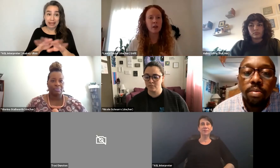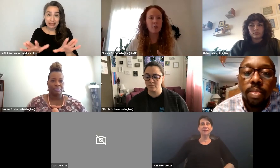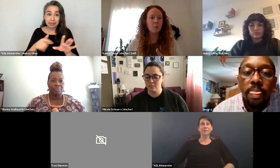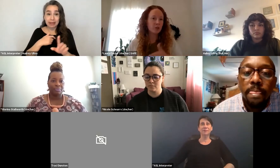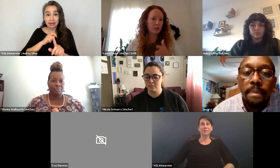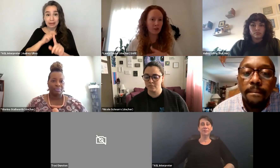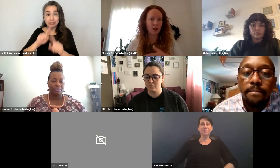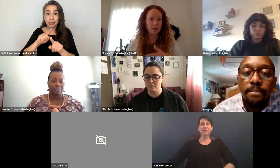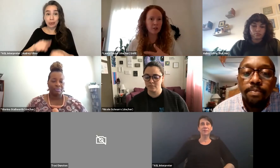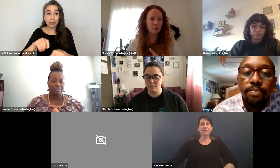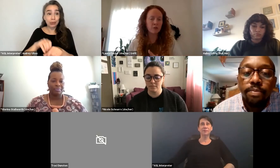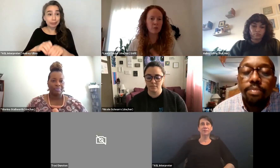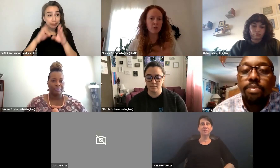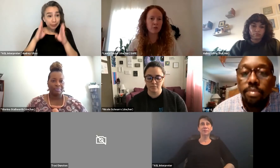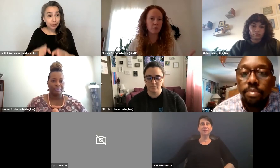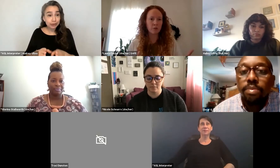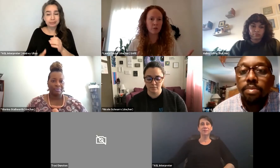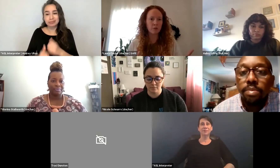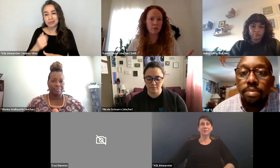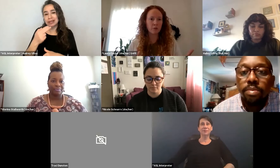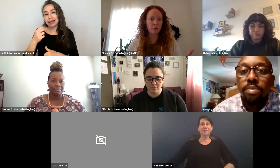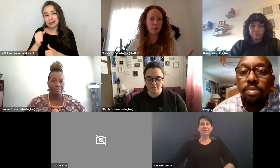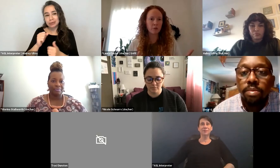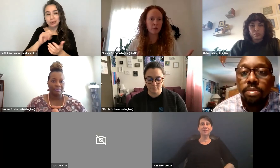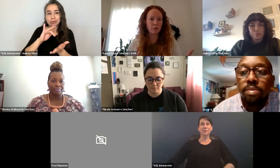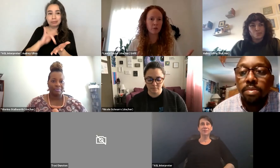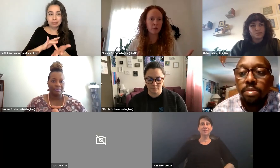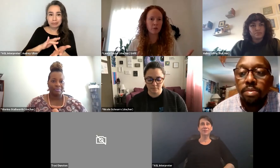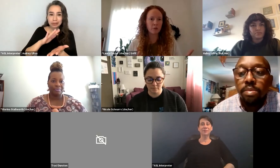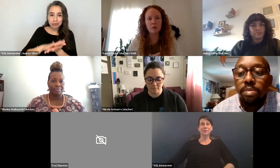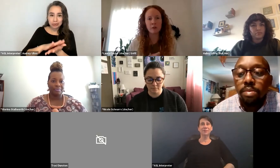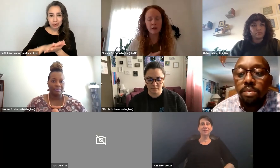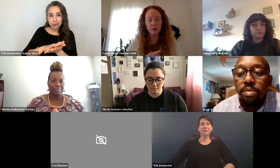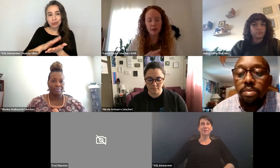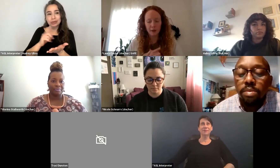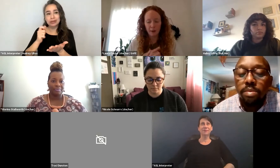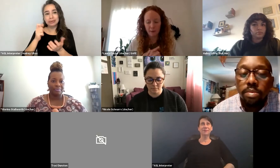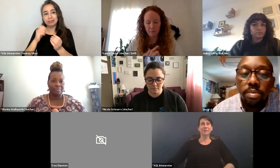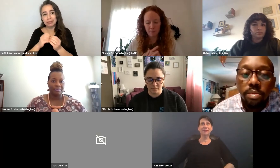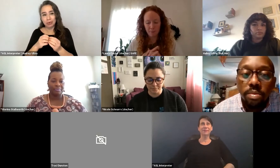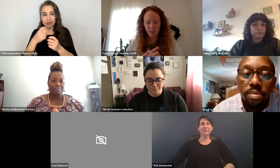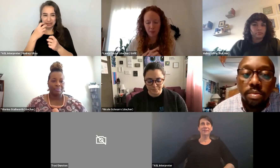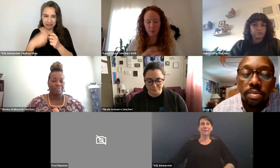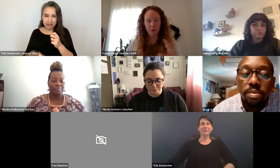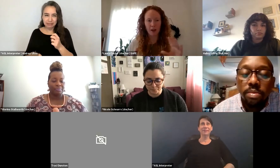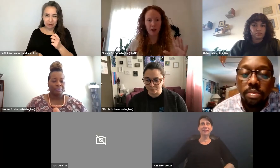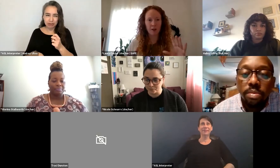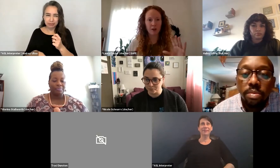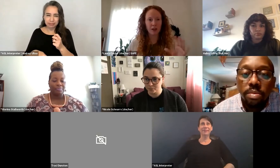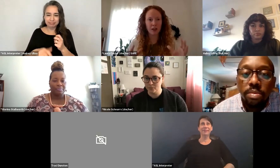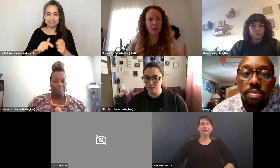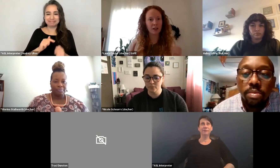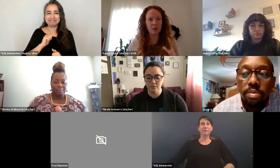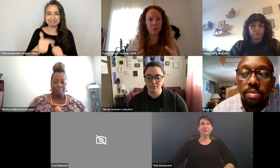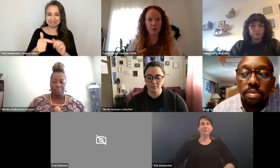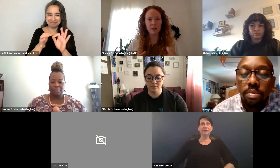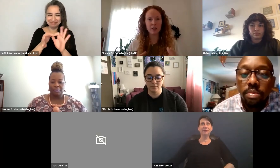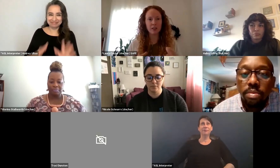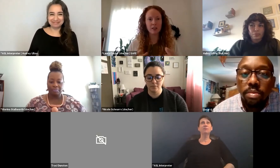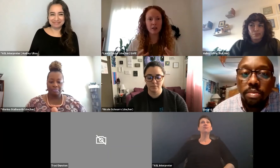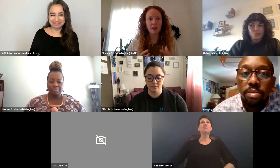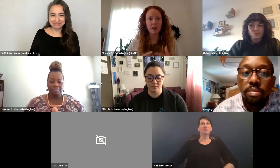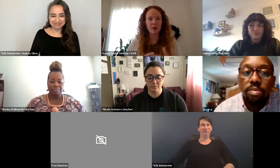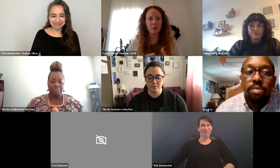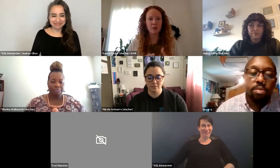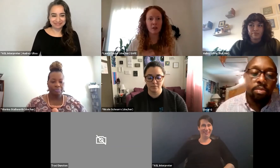person, mostly for high schools, middle schools was a little more difficult. But that creating connection